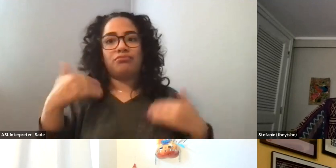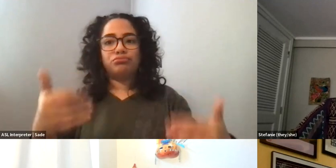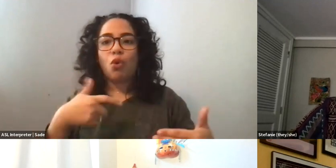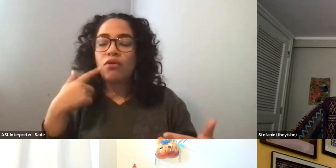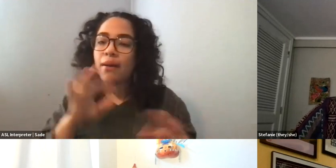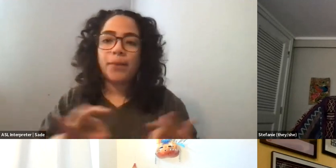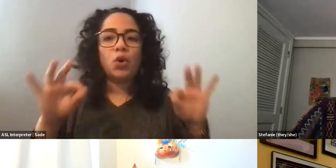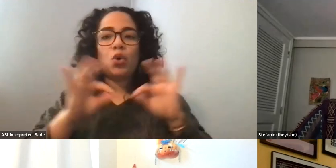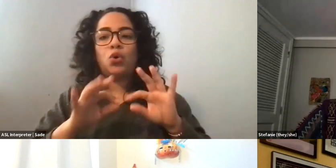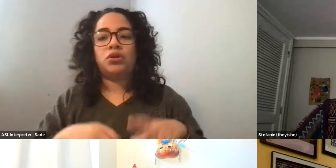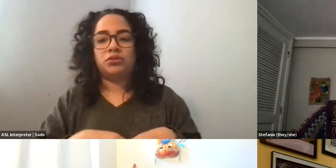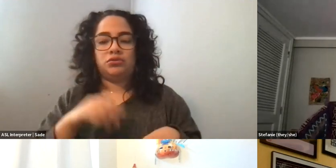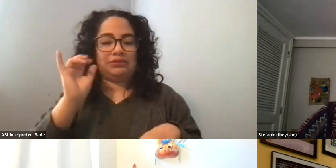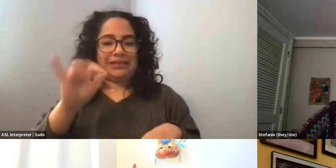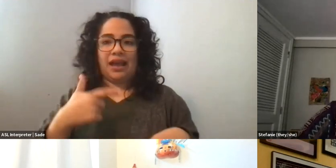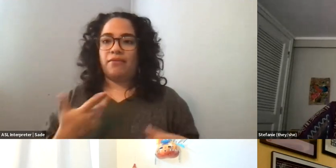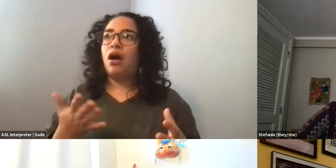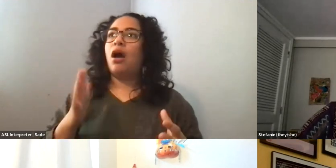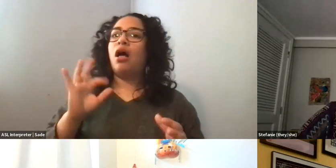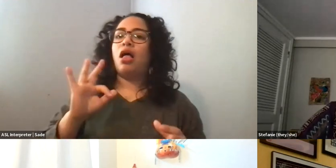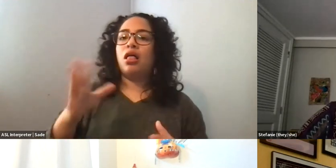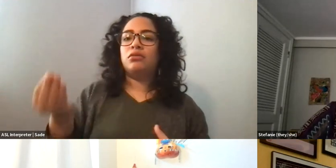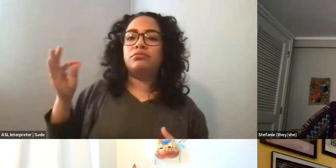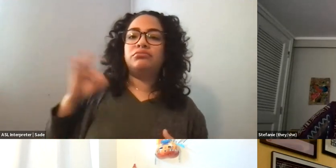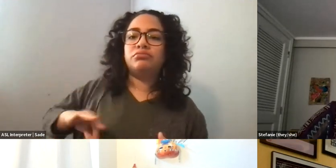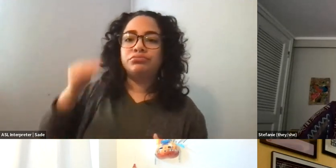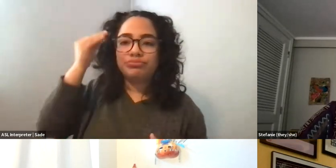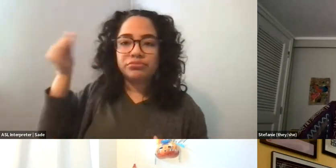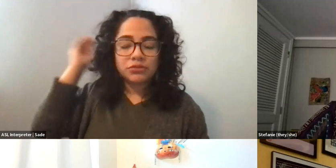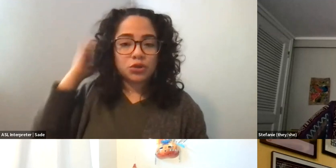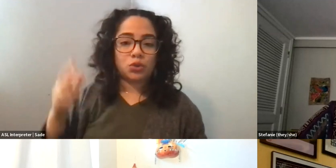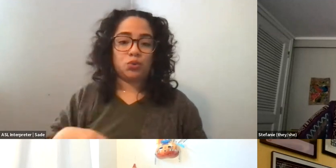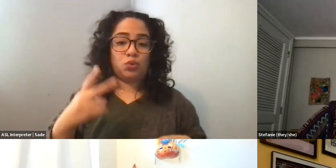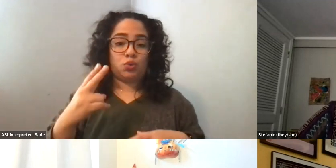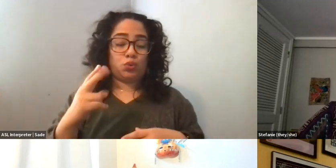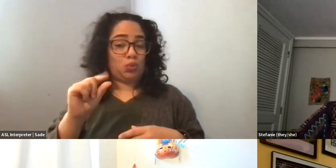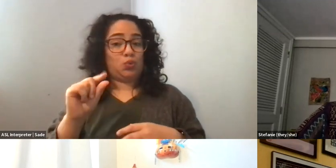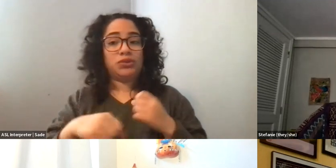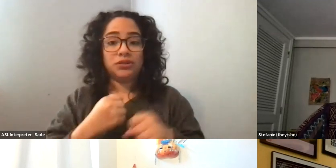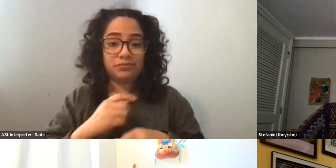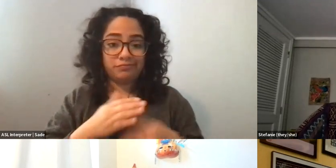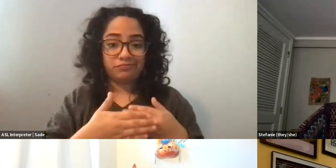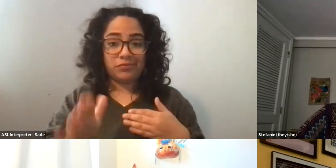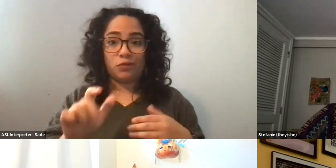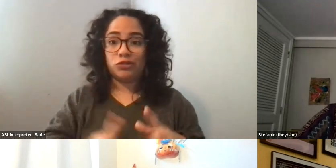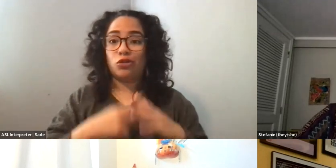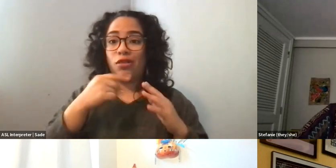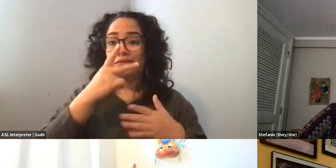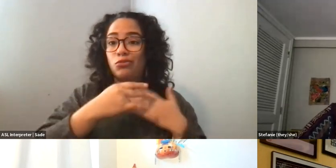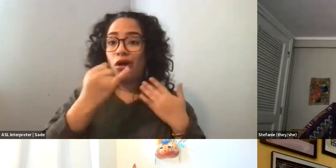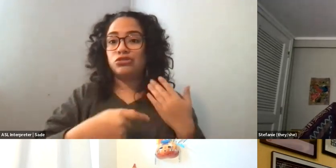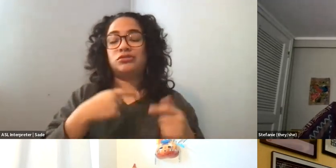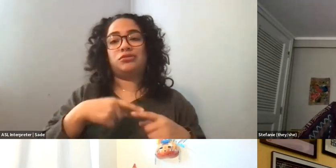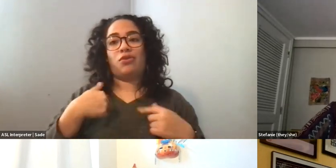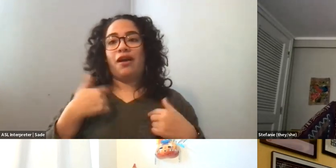I've taken that into my life. And so 20 years after starting the Icarus Project, I feel a strong connection to all the people,